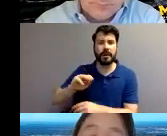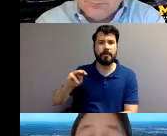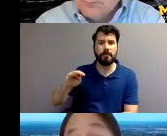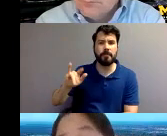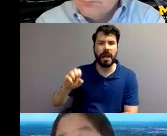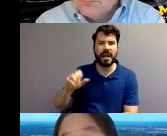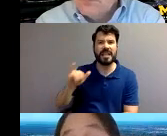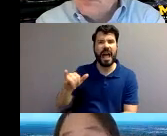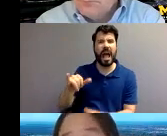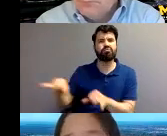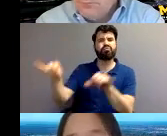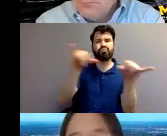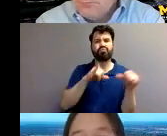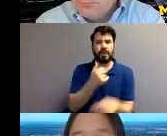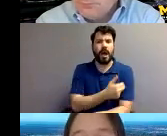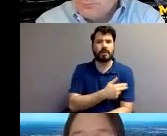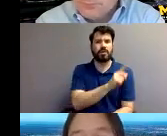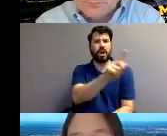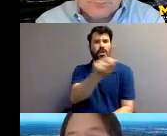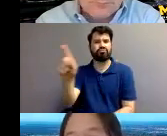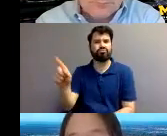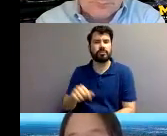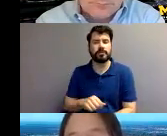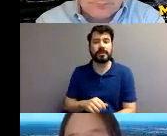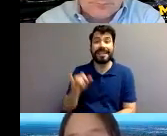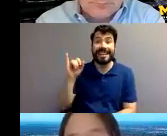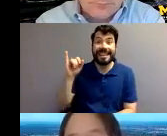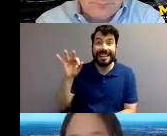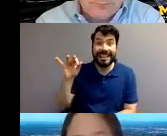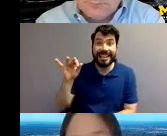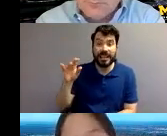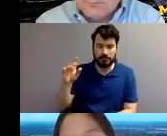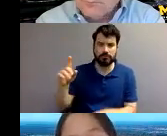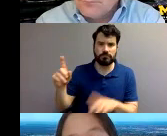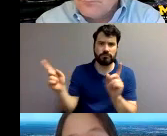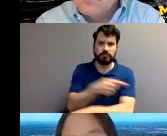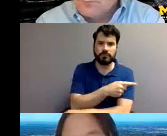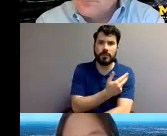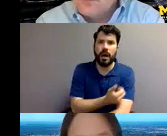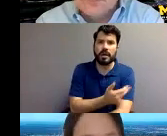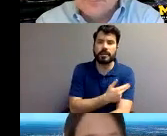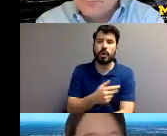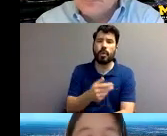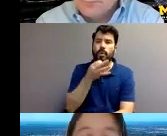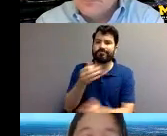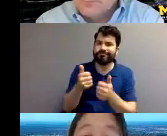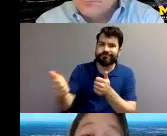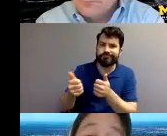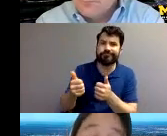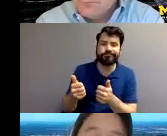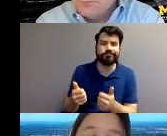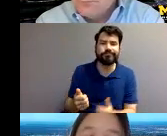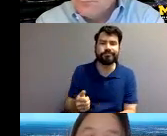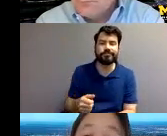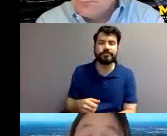used, because if in case somebody needs to go back to the hospital, you want to get them right back as soon as possible for escalation of care. For